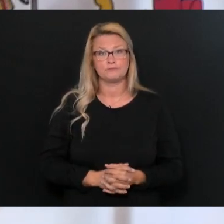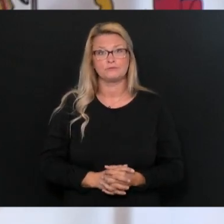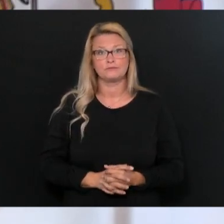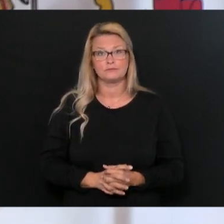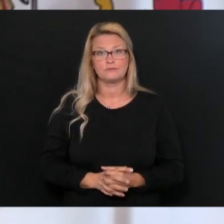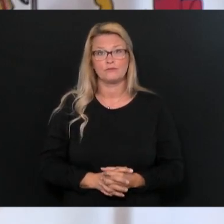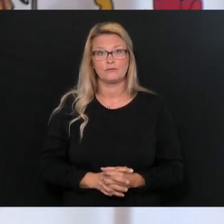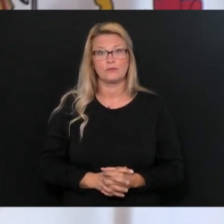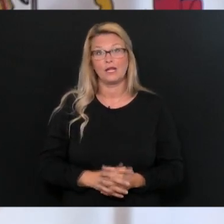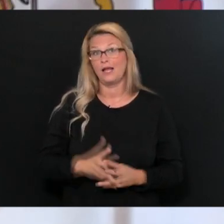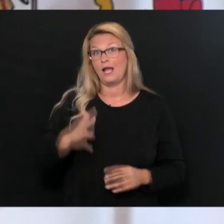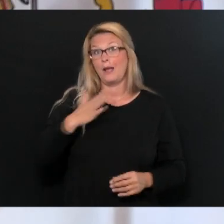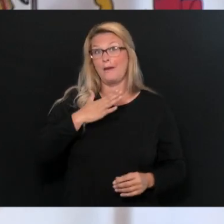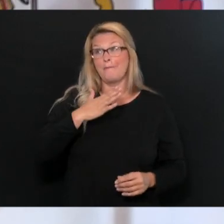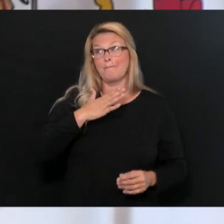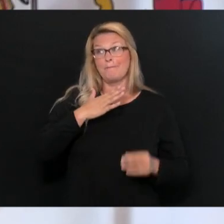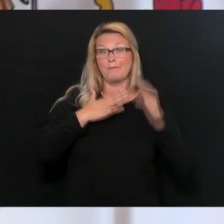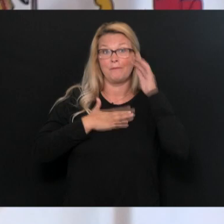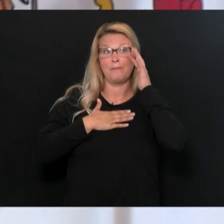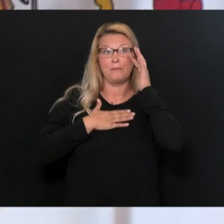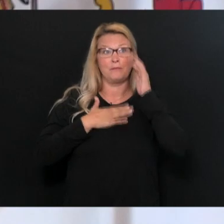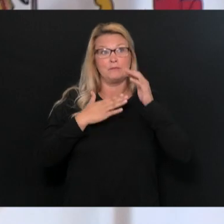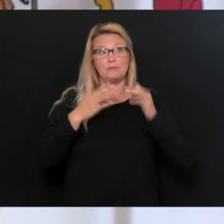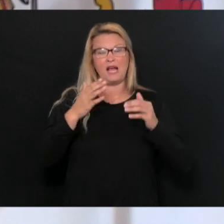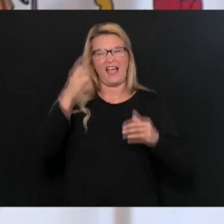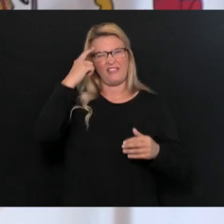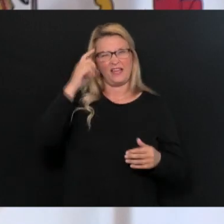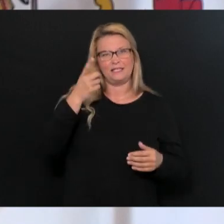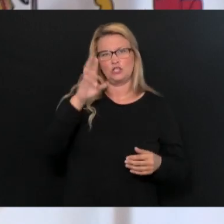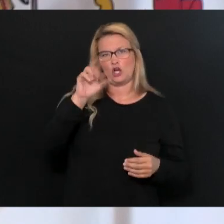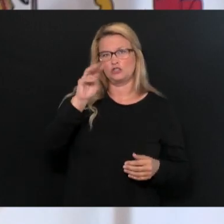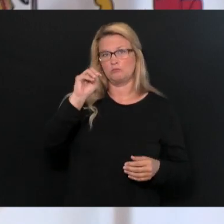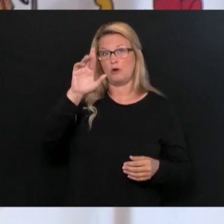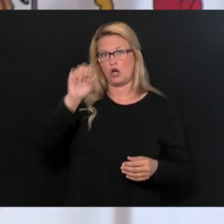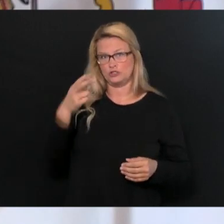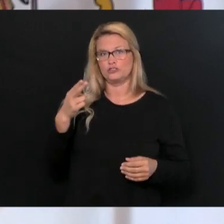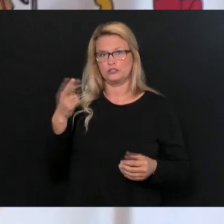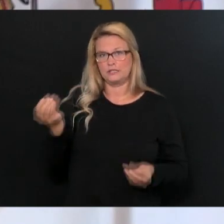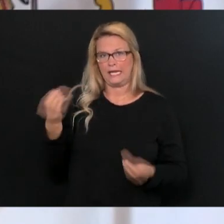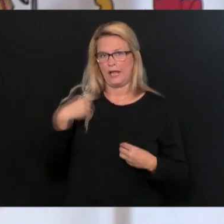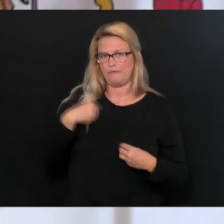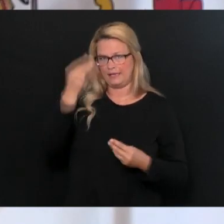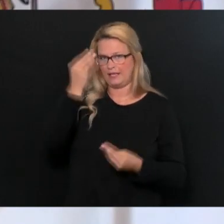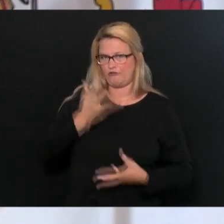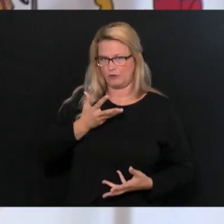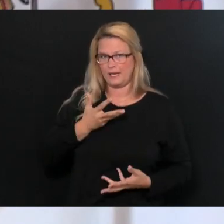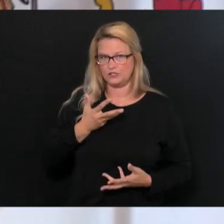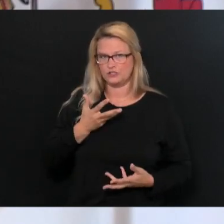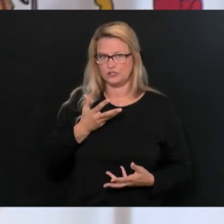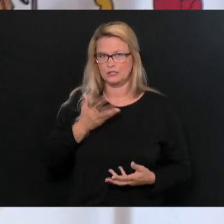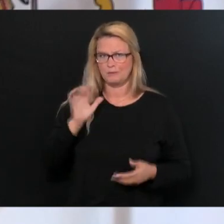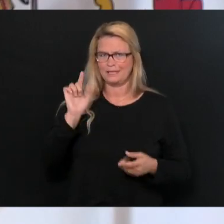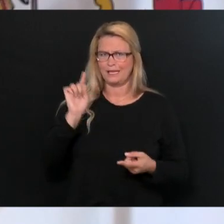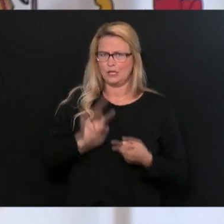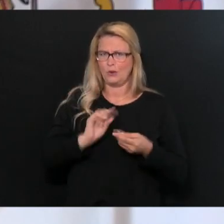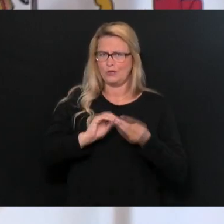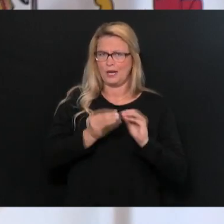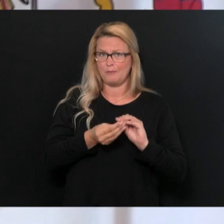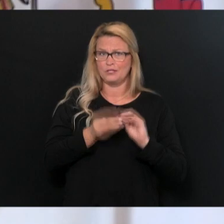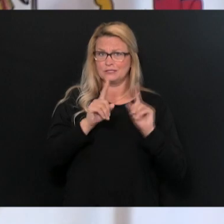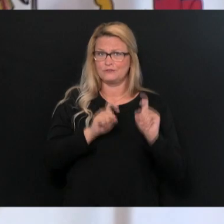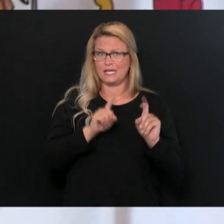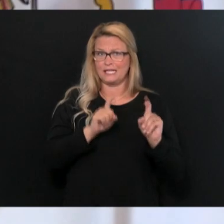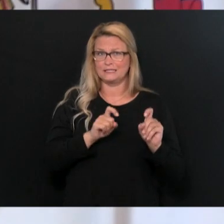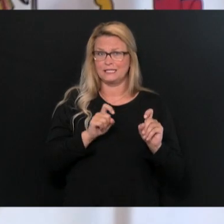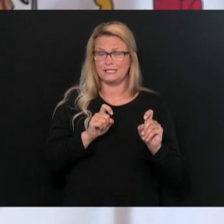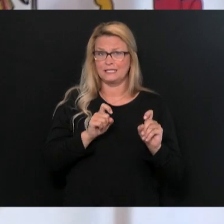got my data on that. I think Dr. Marsh gave me the data as far as the low numbers of testing. I'd like you to hear